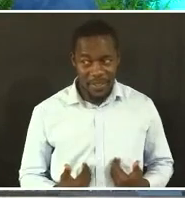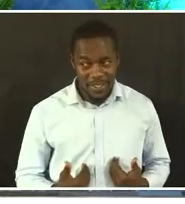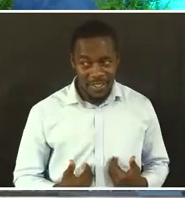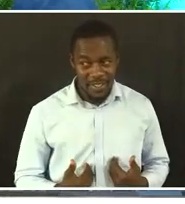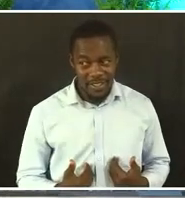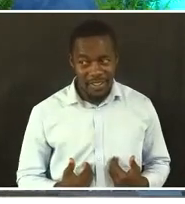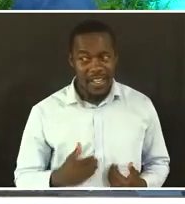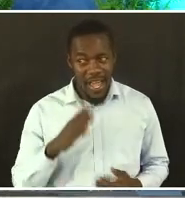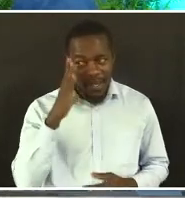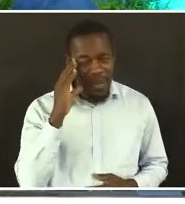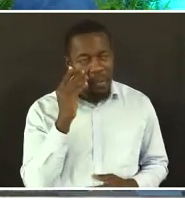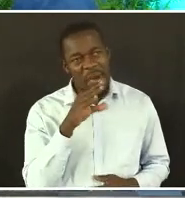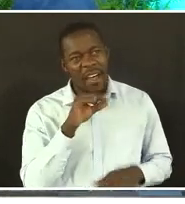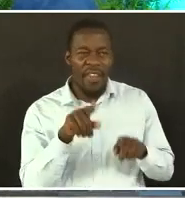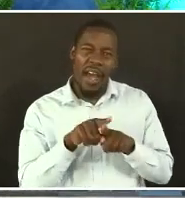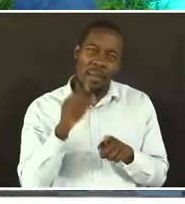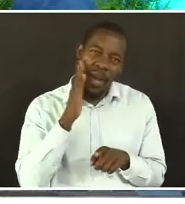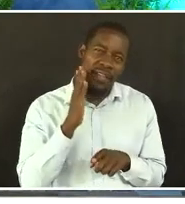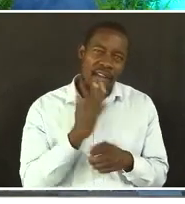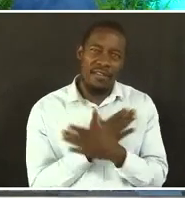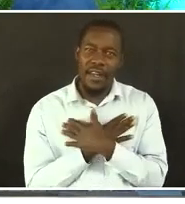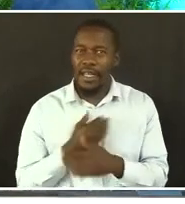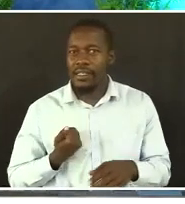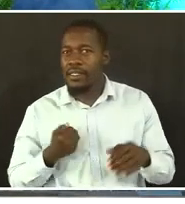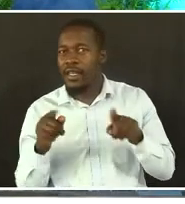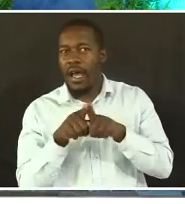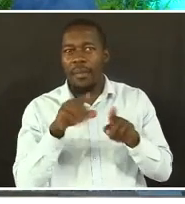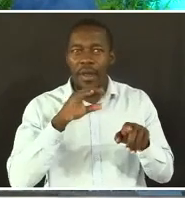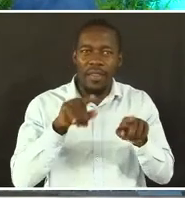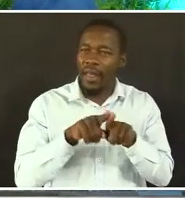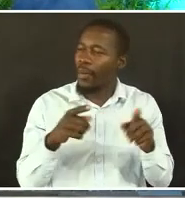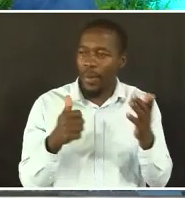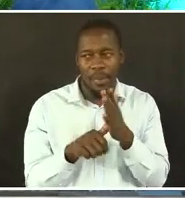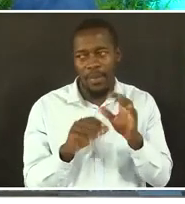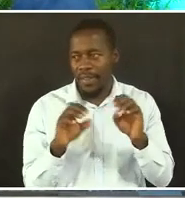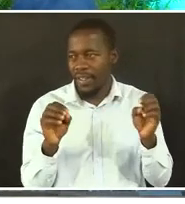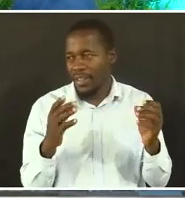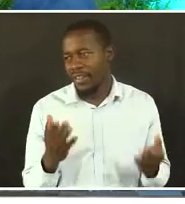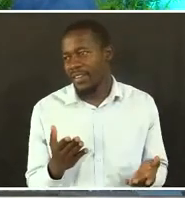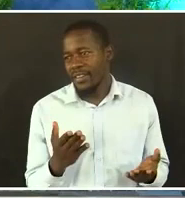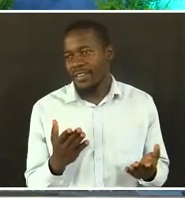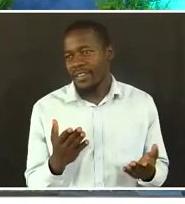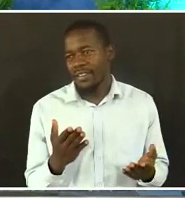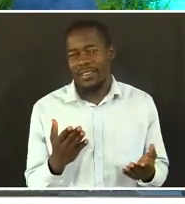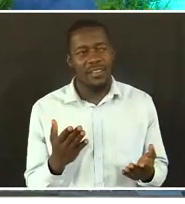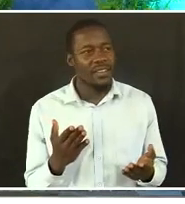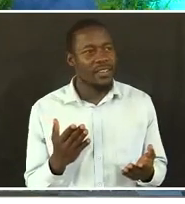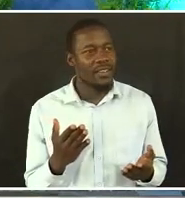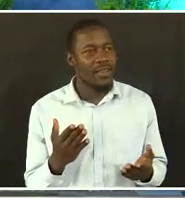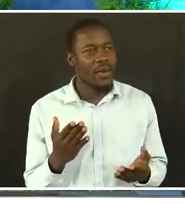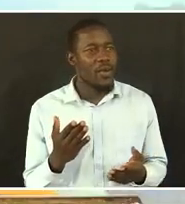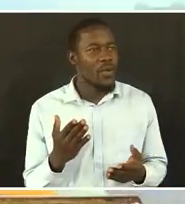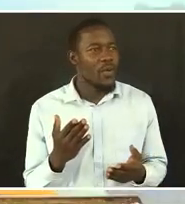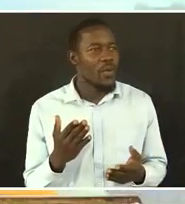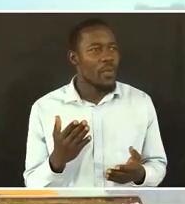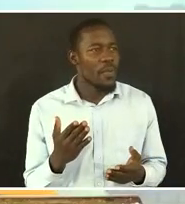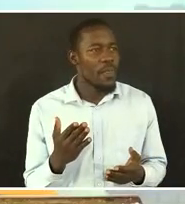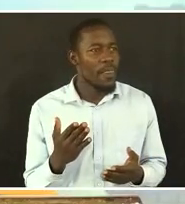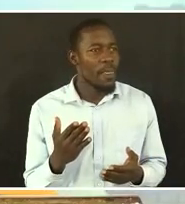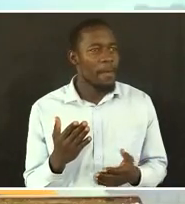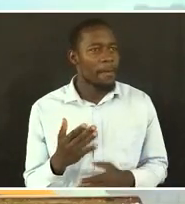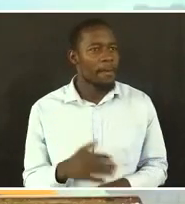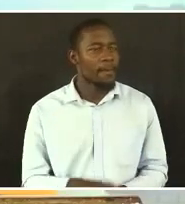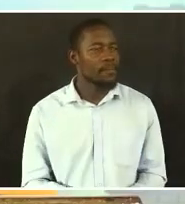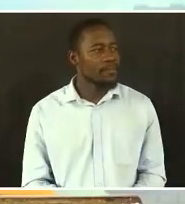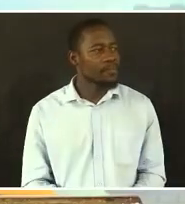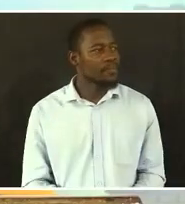It may be your brother, your mother, your sister, your friend. You've ever visited a sick person? Why are you not participating in hospital chaplaincy work in this church?